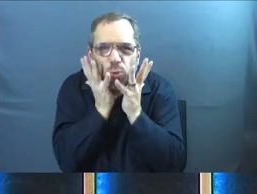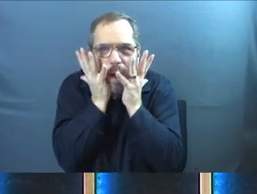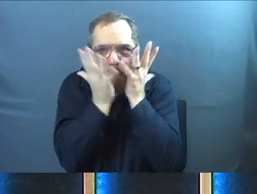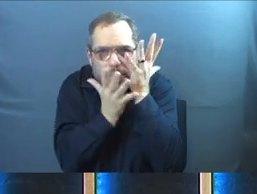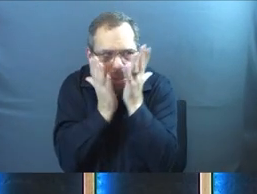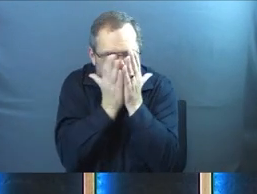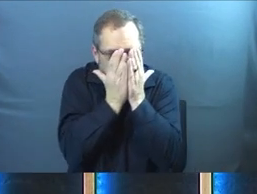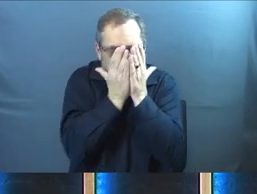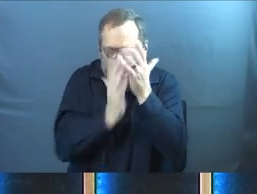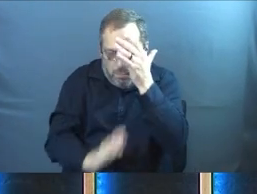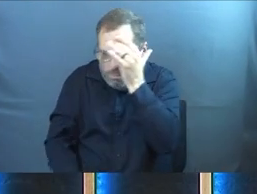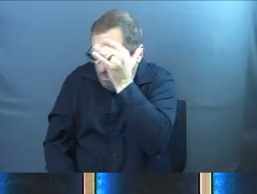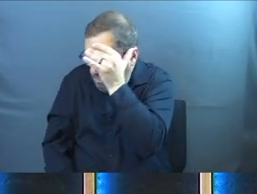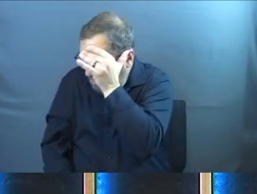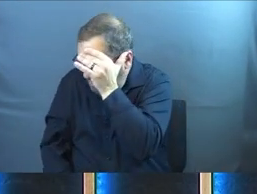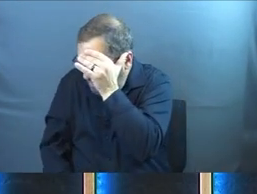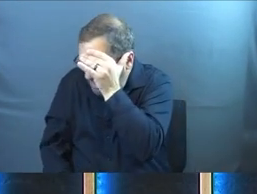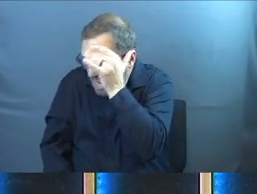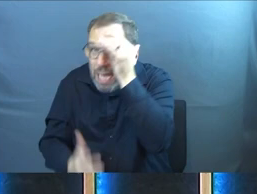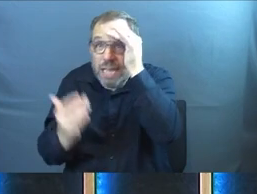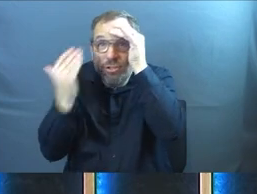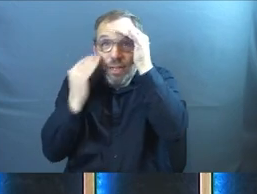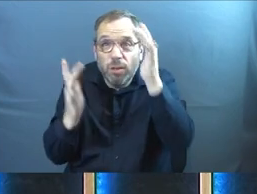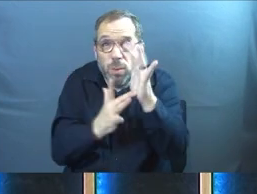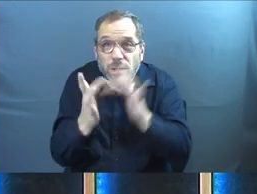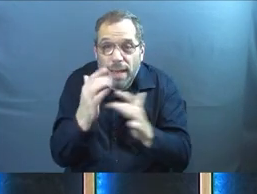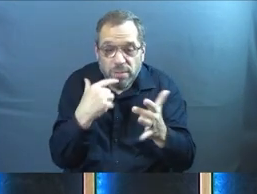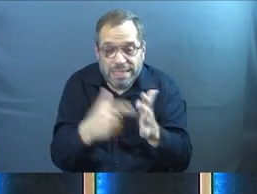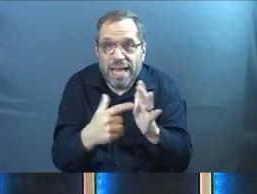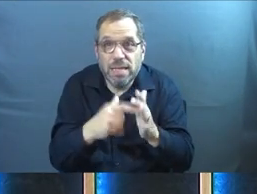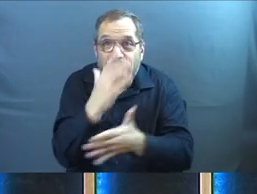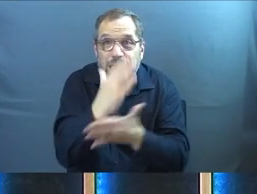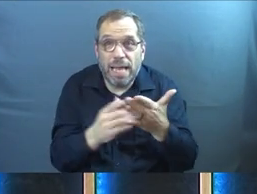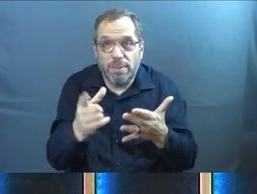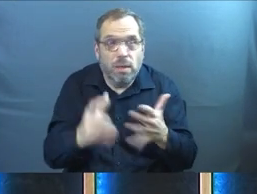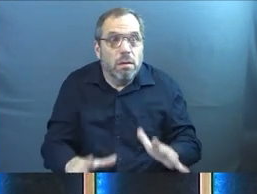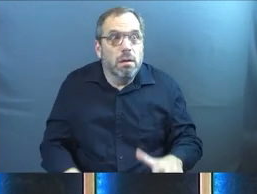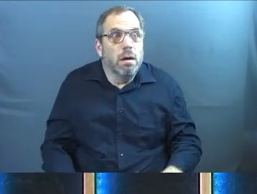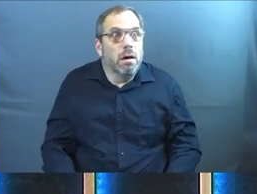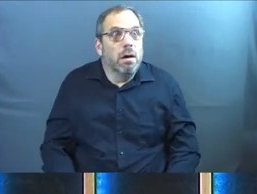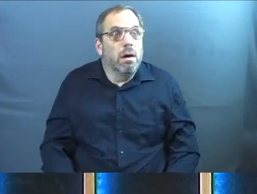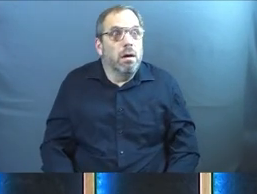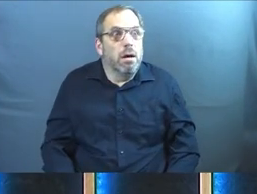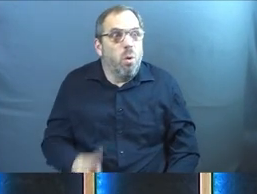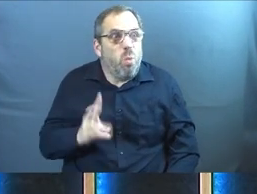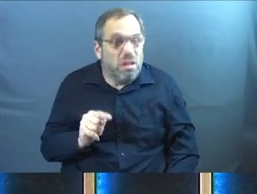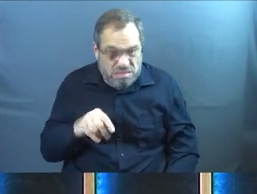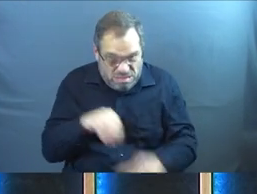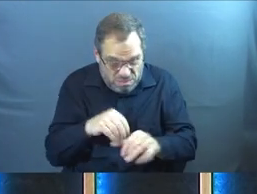this just a little bit, because you need to know what's in your Bibles, and some of you are going to be shocked that it's there,